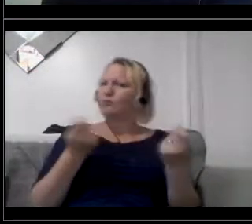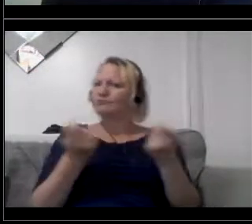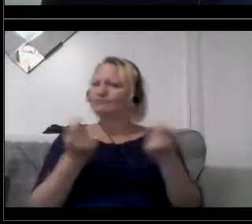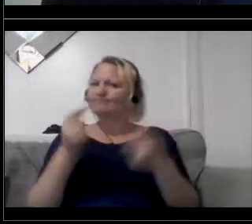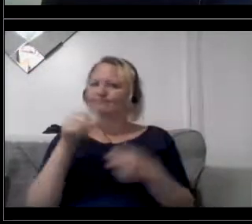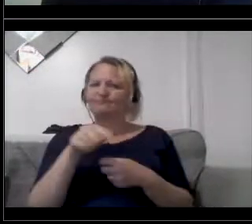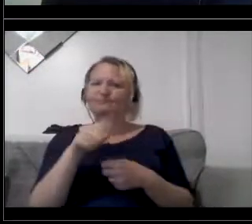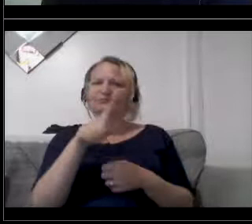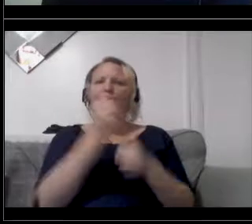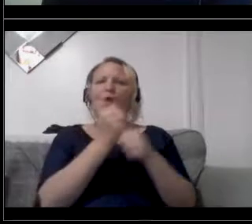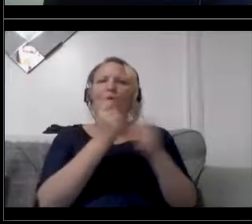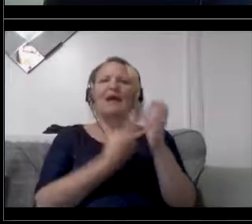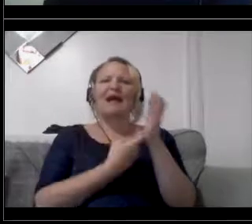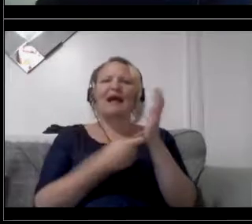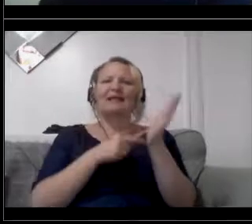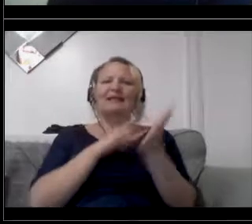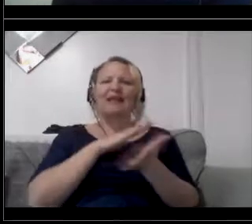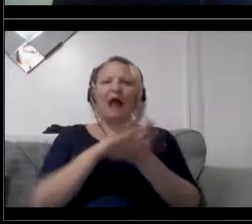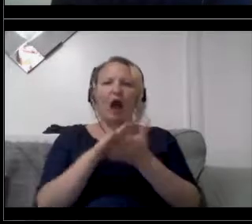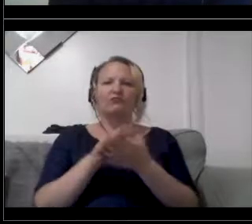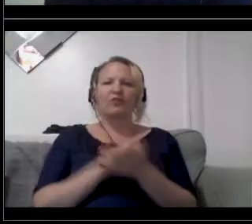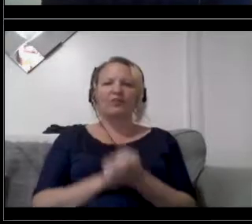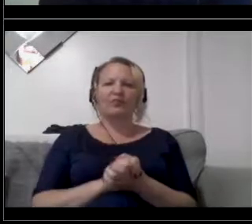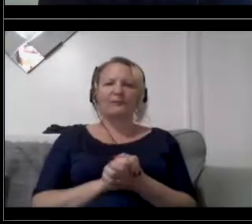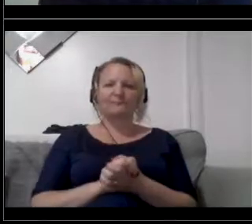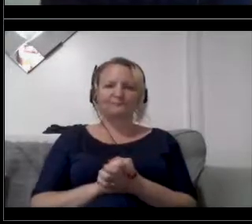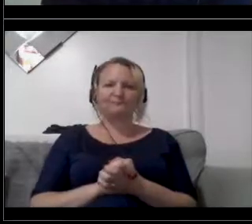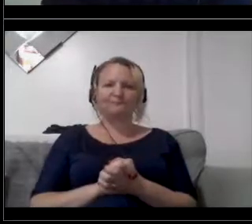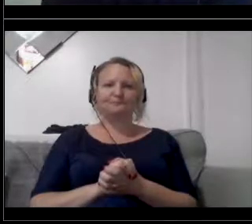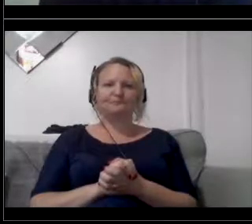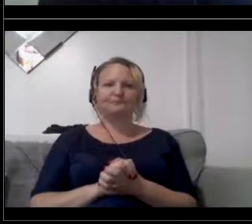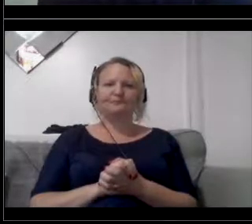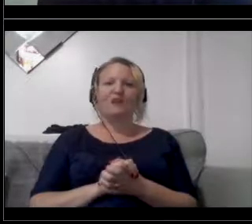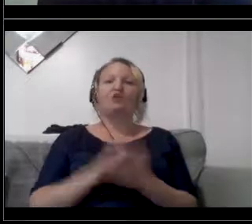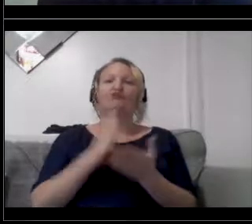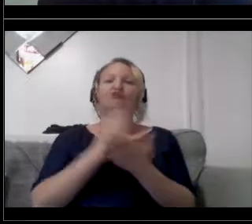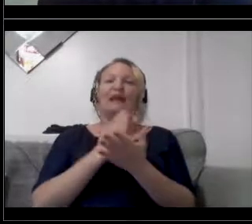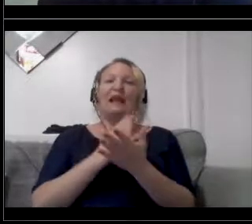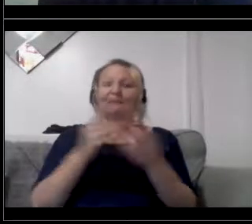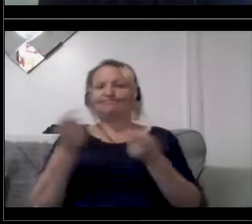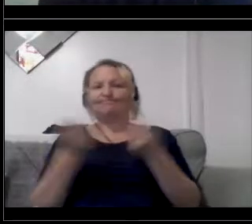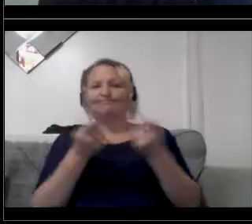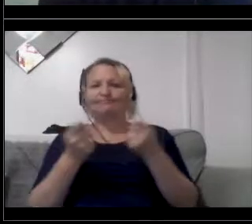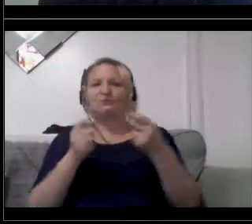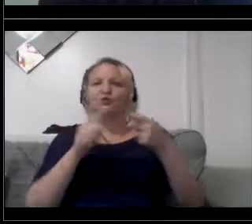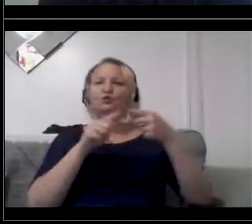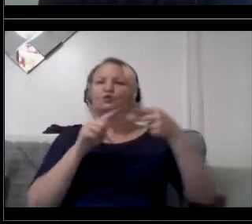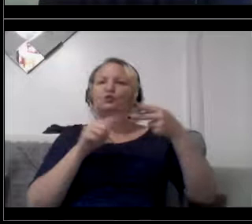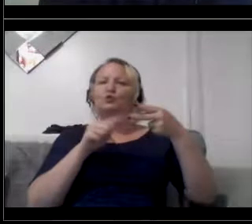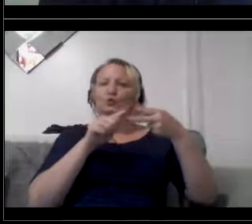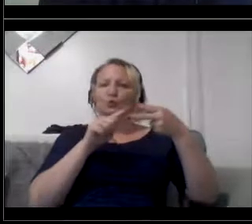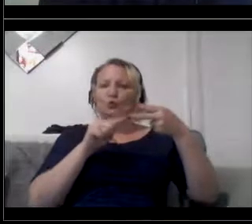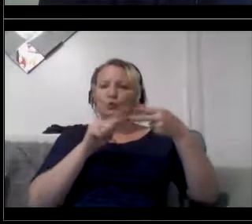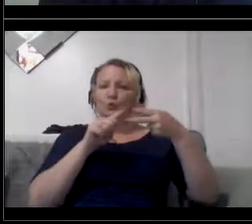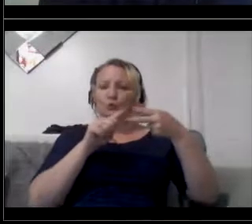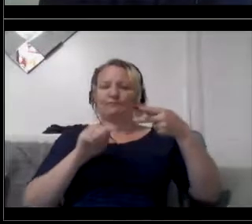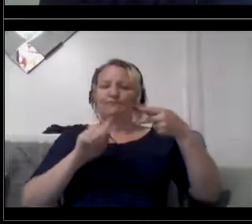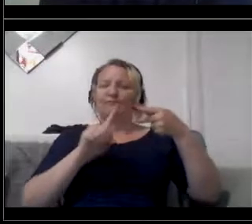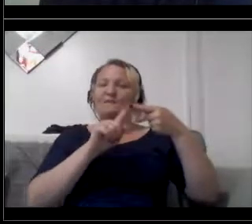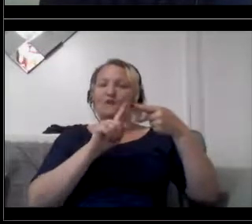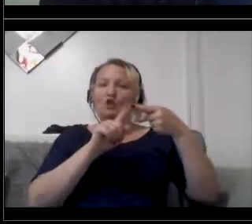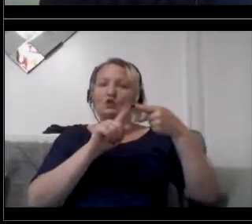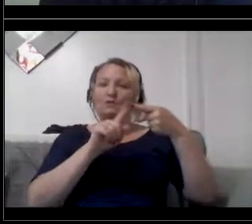absolutely. Really there's two parts to how we mitigated this. Firstly is